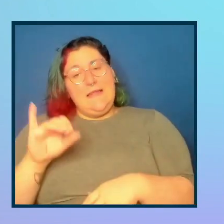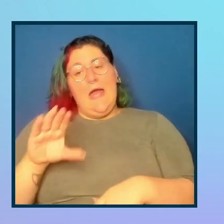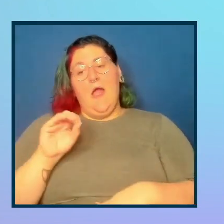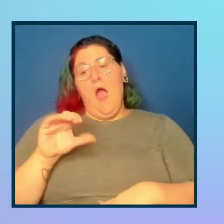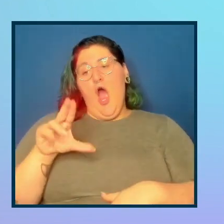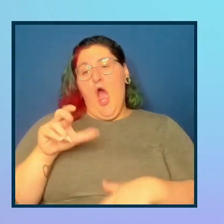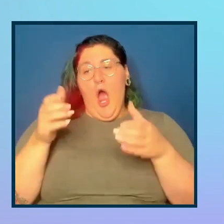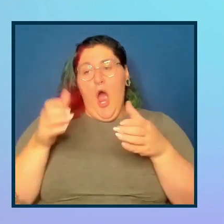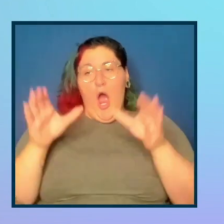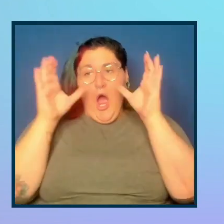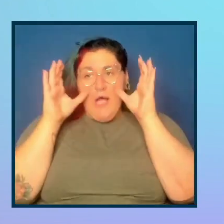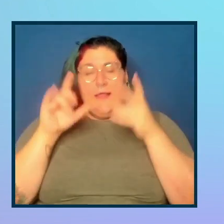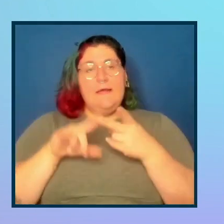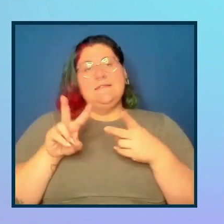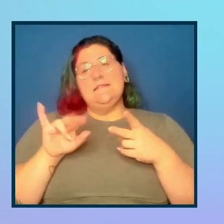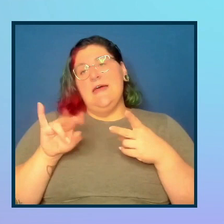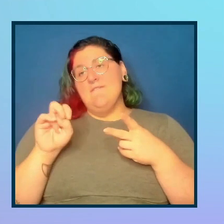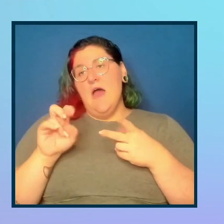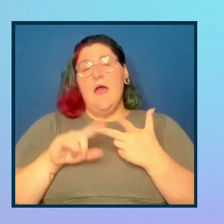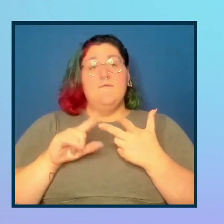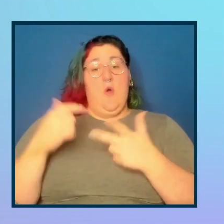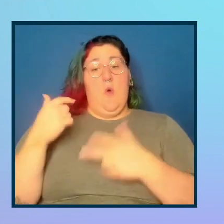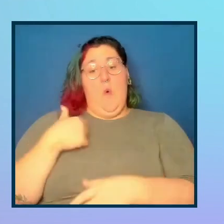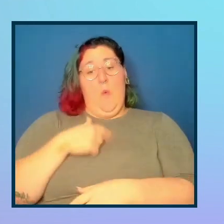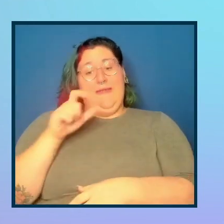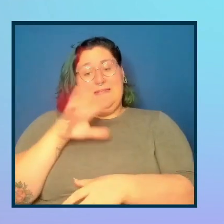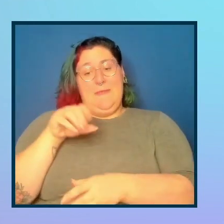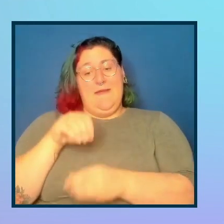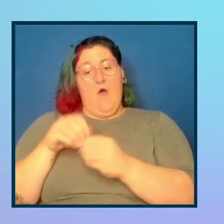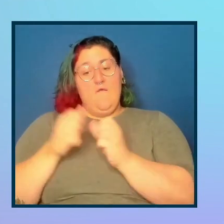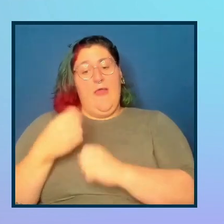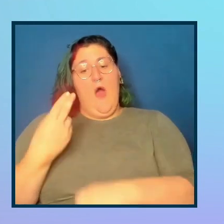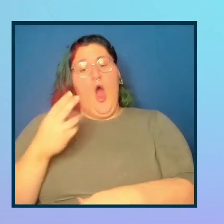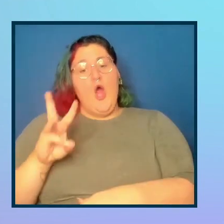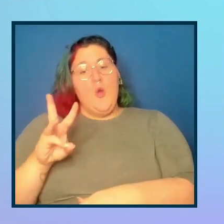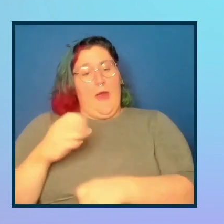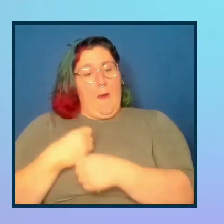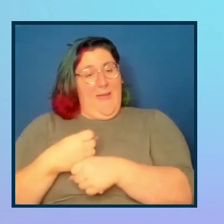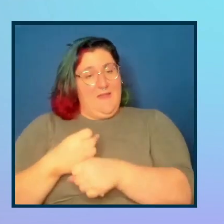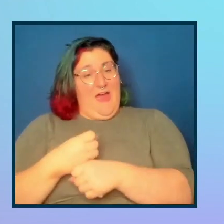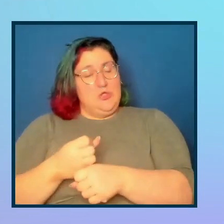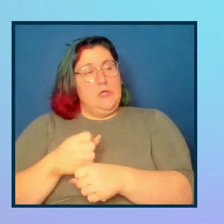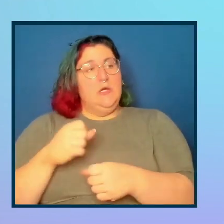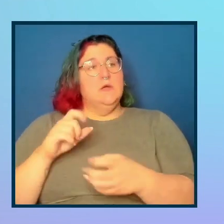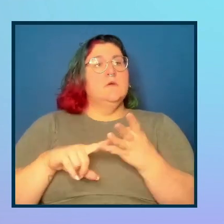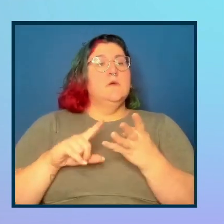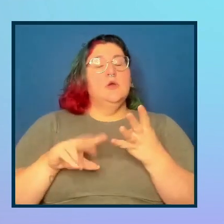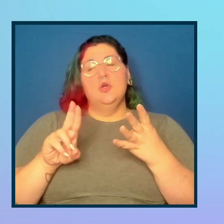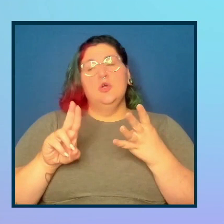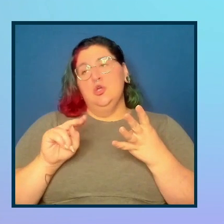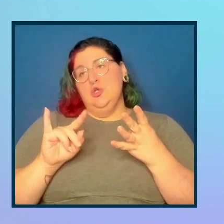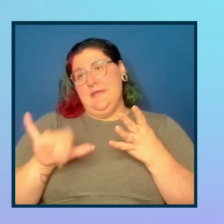Vive, making sure that we're in the hardware manufacturing, the software, Unity especially. I would love to